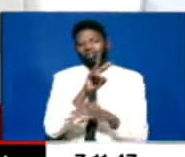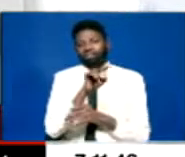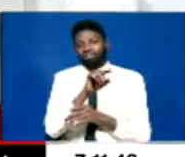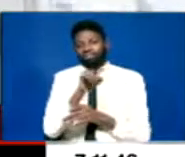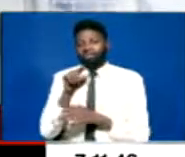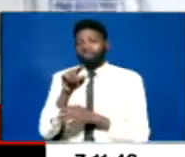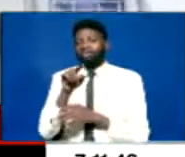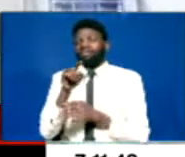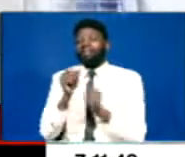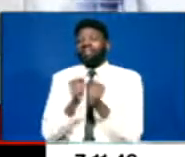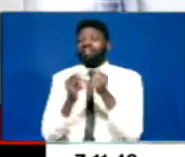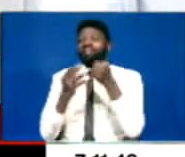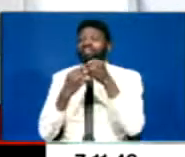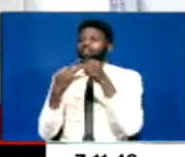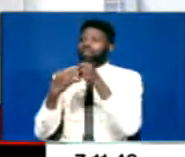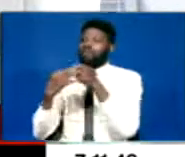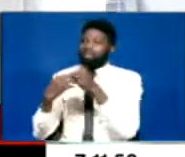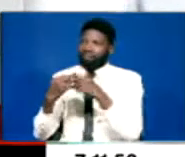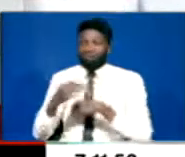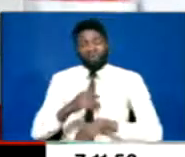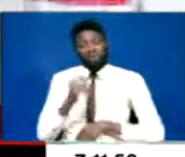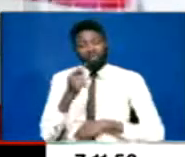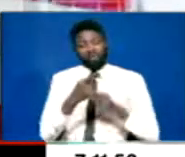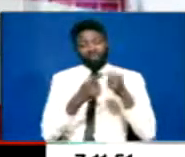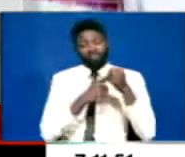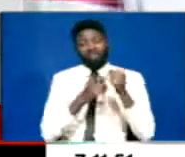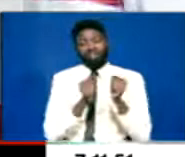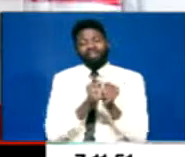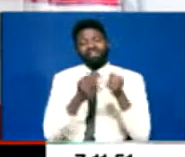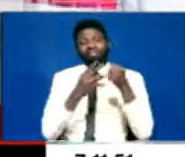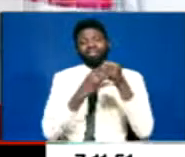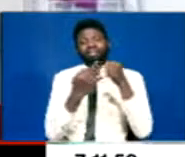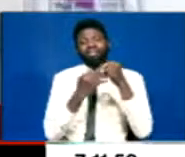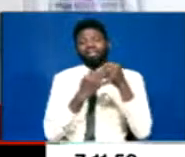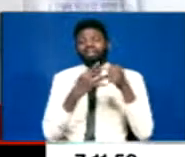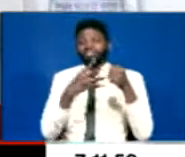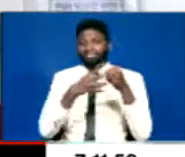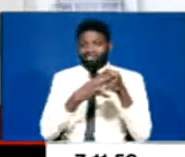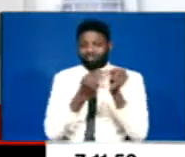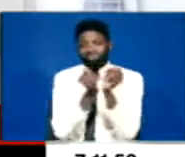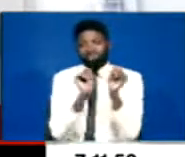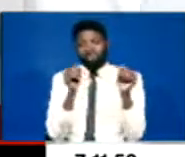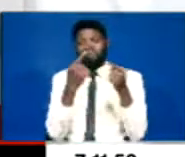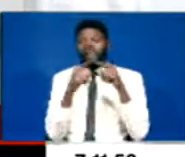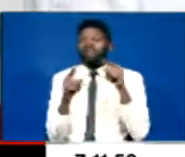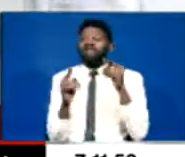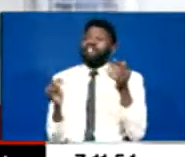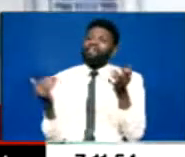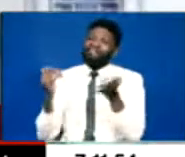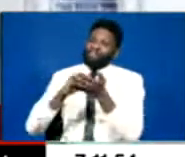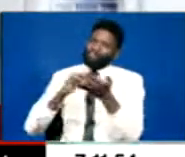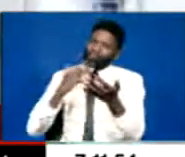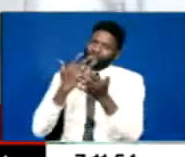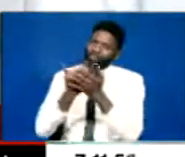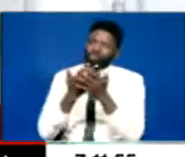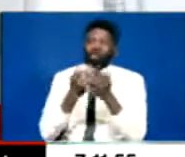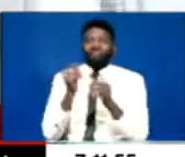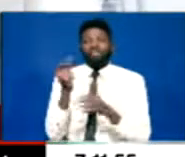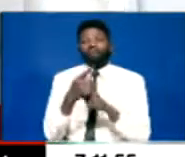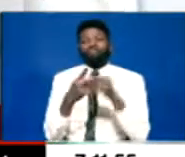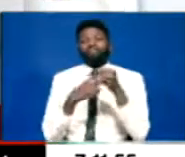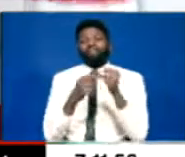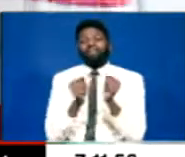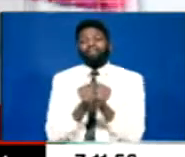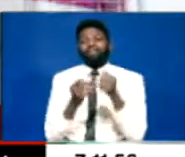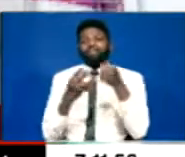June 1989, he was released but incarcerated again in July 1990, together with Kenneth Matiba